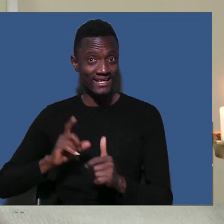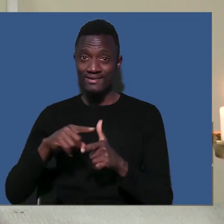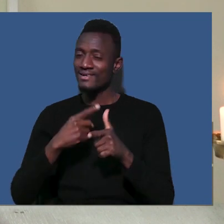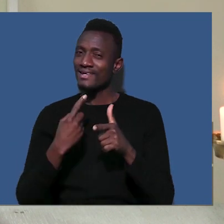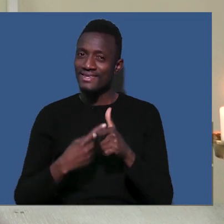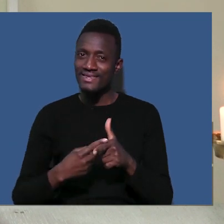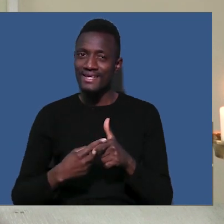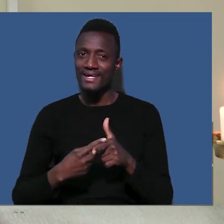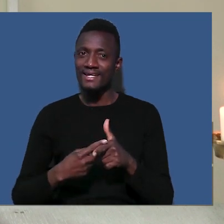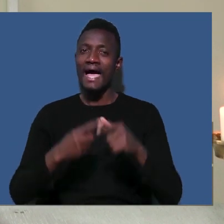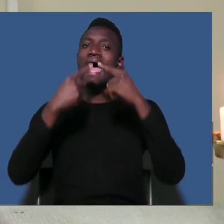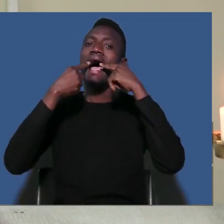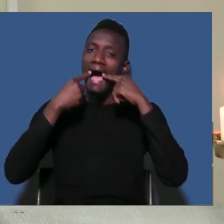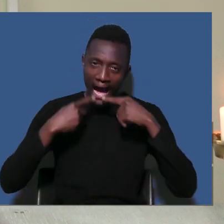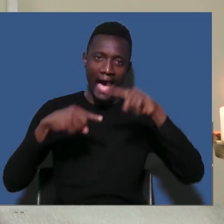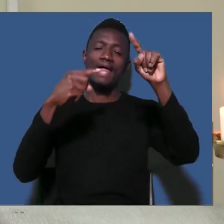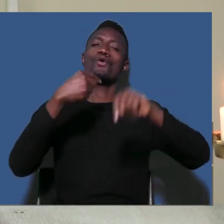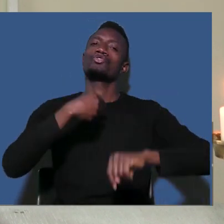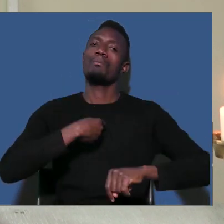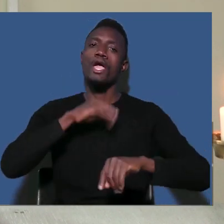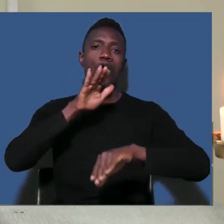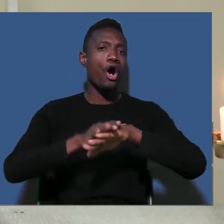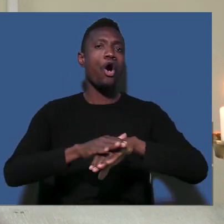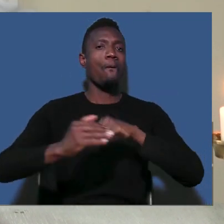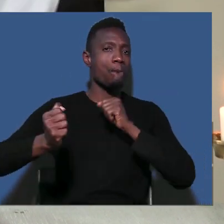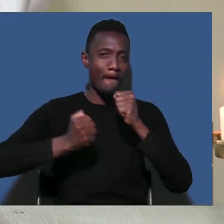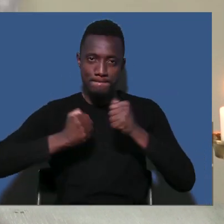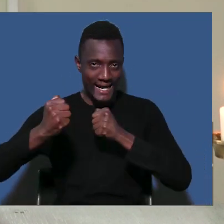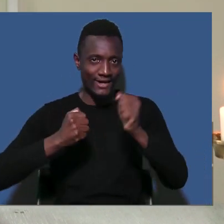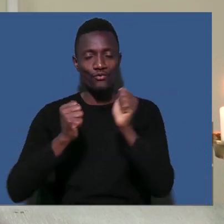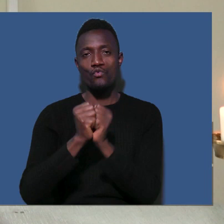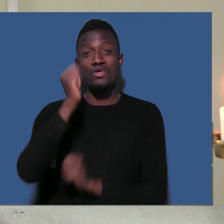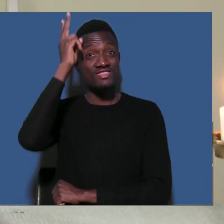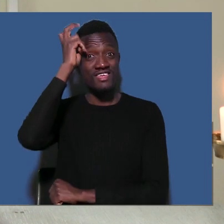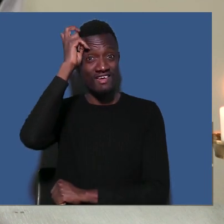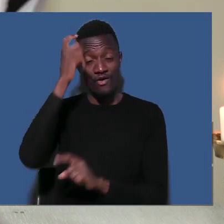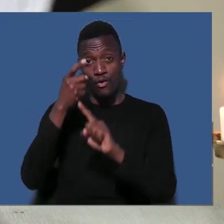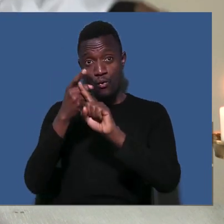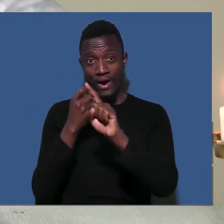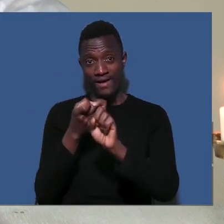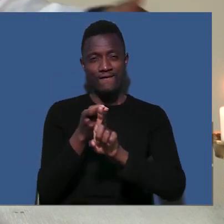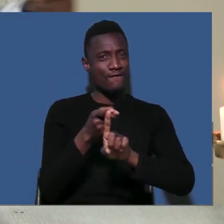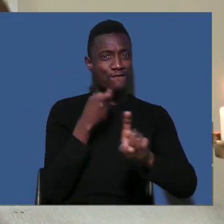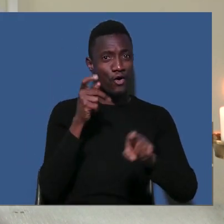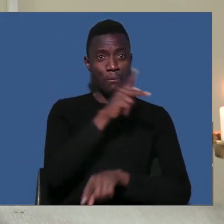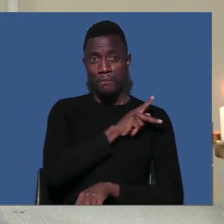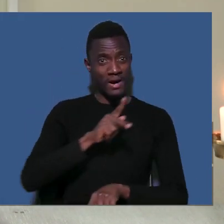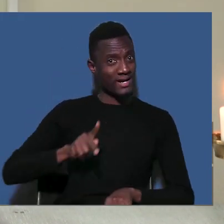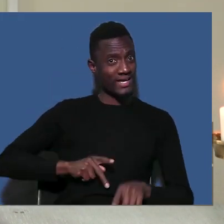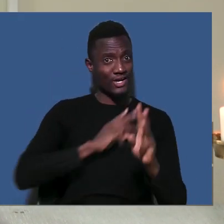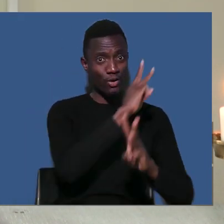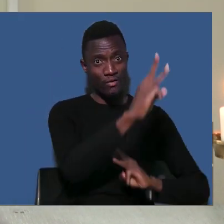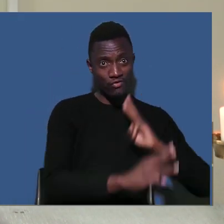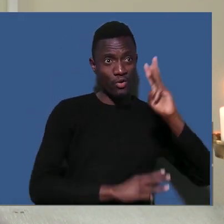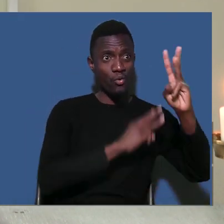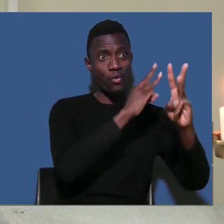announced that you are on the battle with the devil, because you now crossed over from the kingdom of this world to the